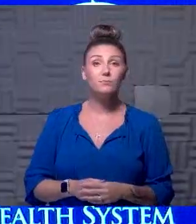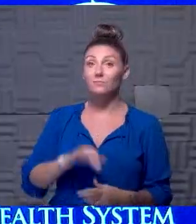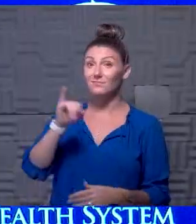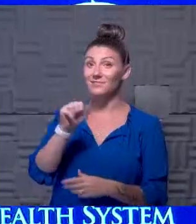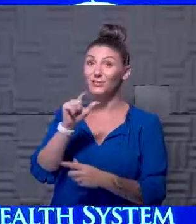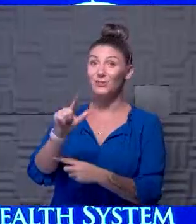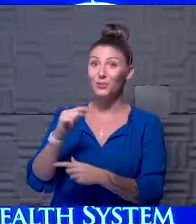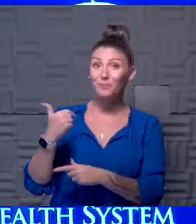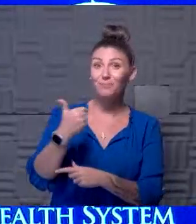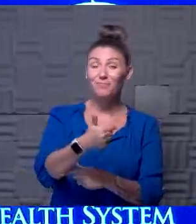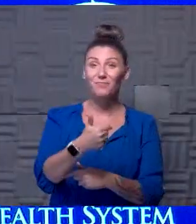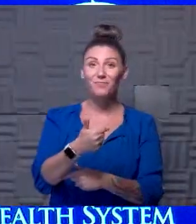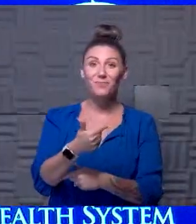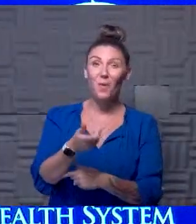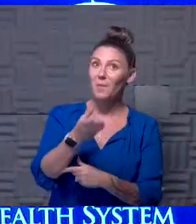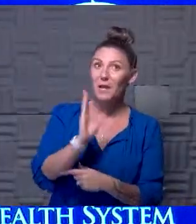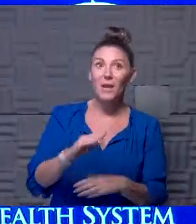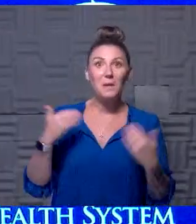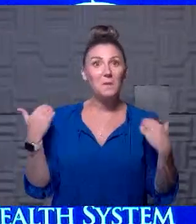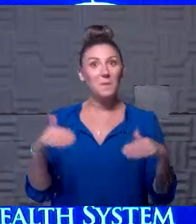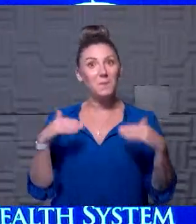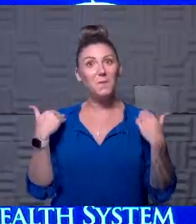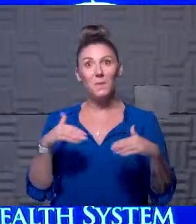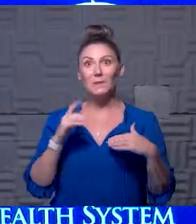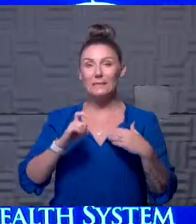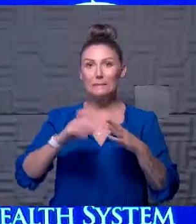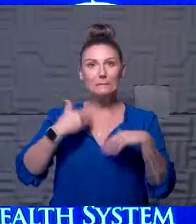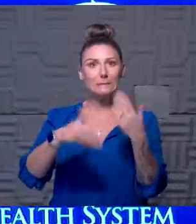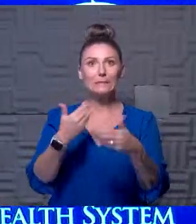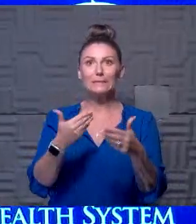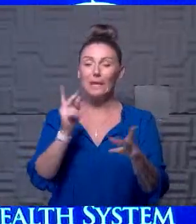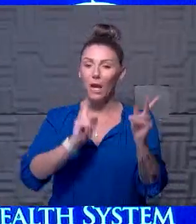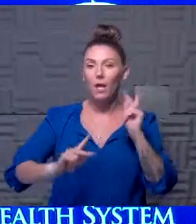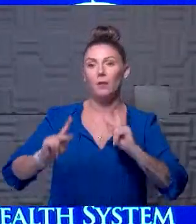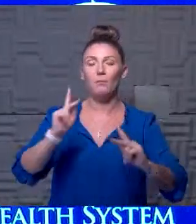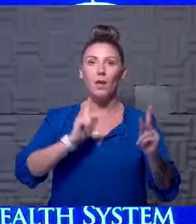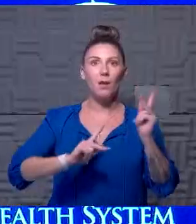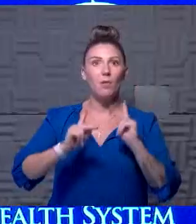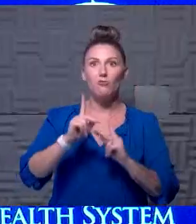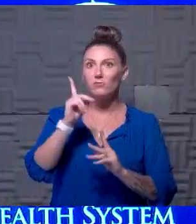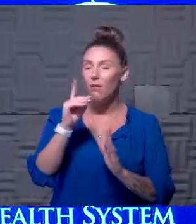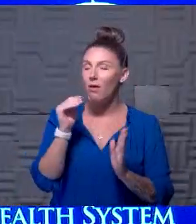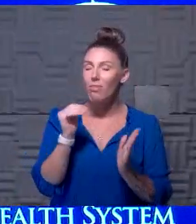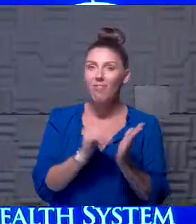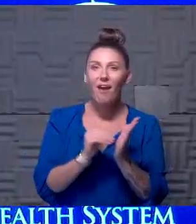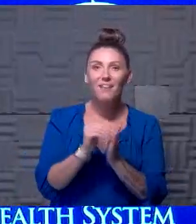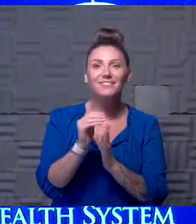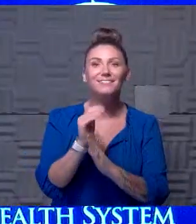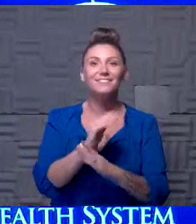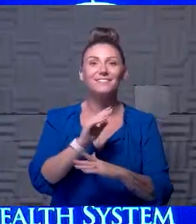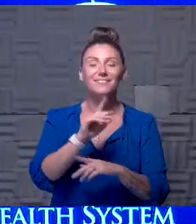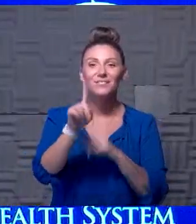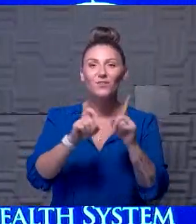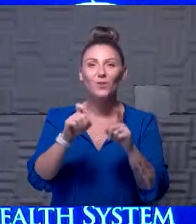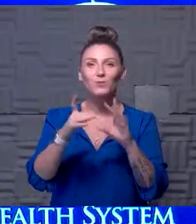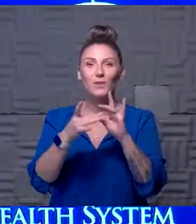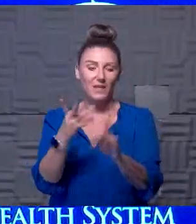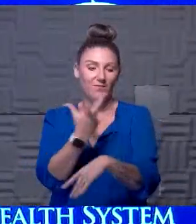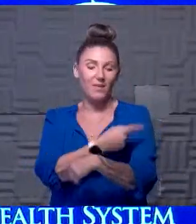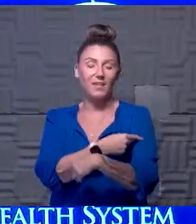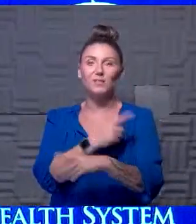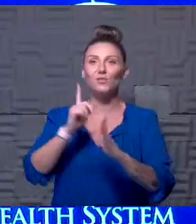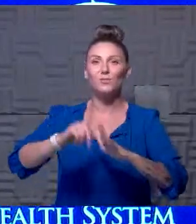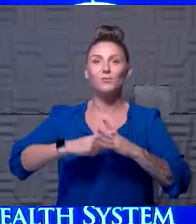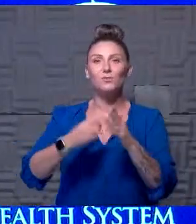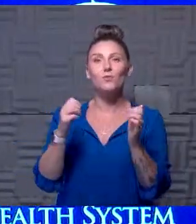Jill, you're up. Oh my gosh, we're going to have to roll through these. People have 1,000 questions. Lots of vaccine questions. Yeah, lots. Okay, we're going to